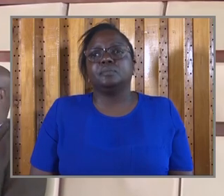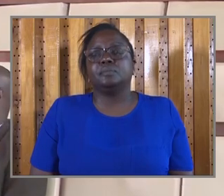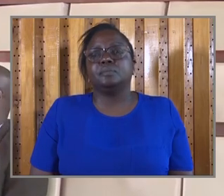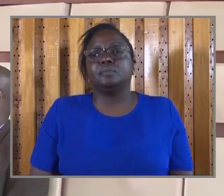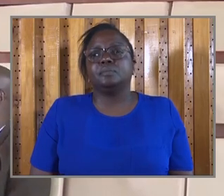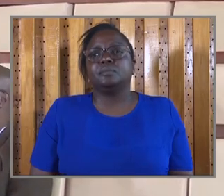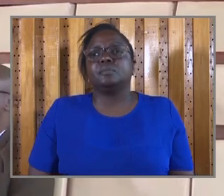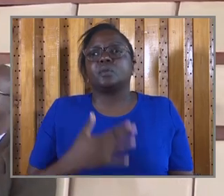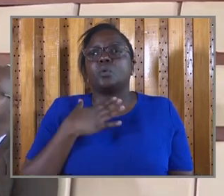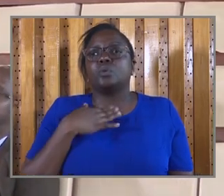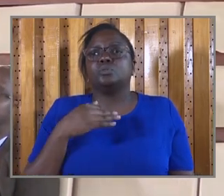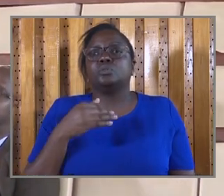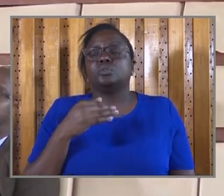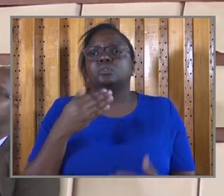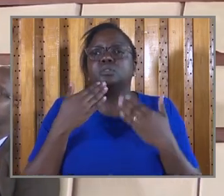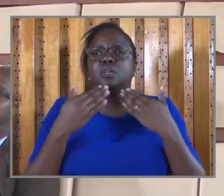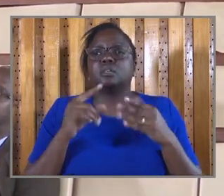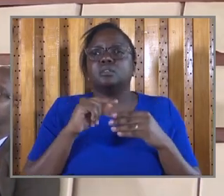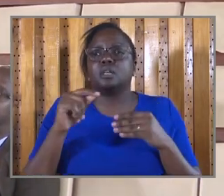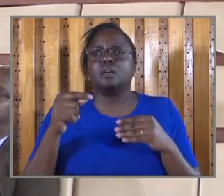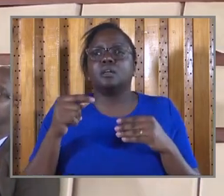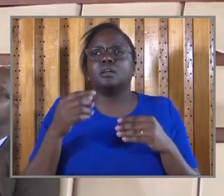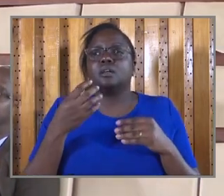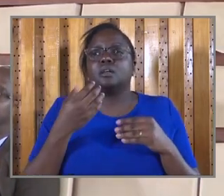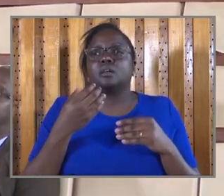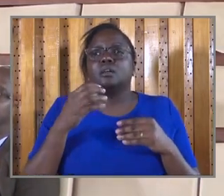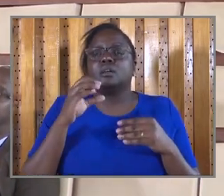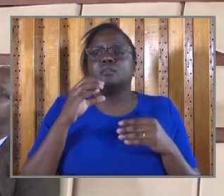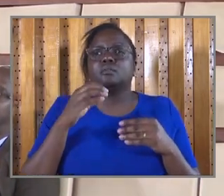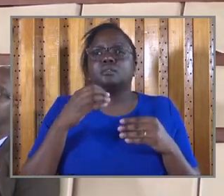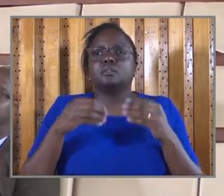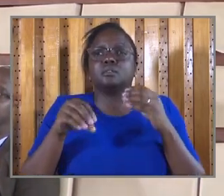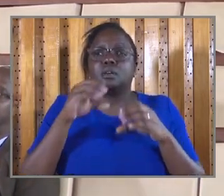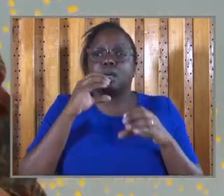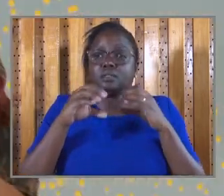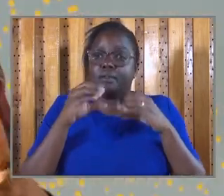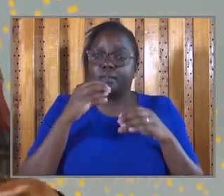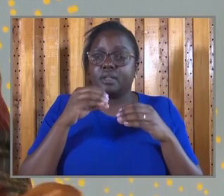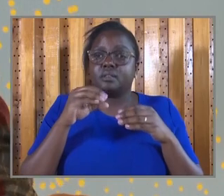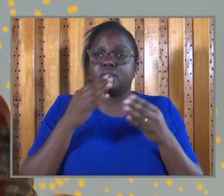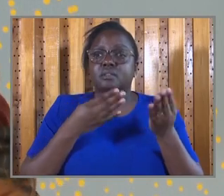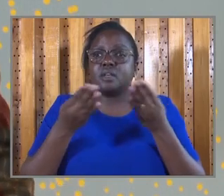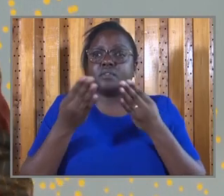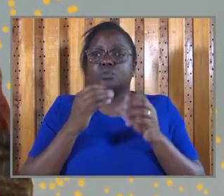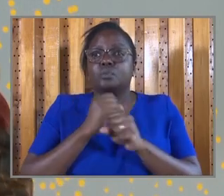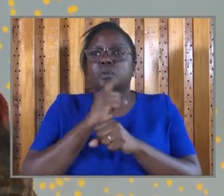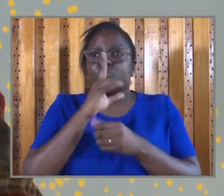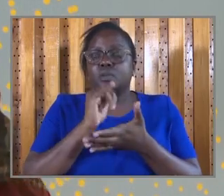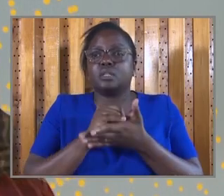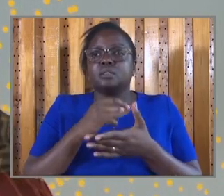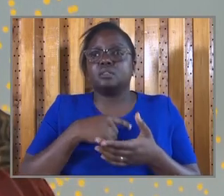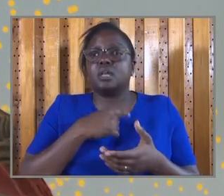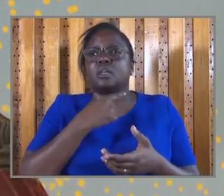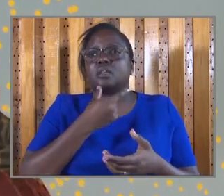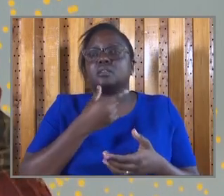I want to also thank the catering services, Riziki, for making sure our guests